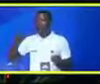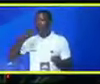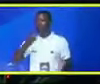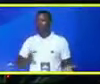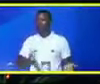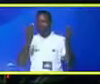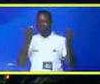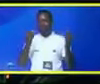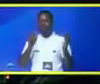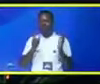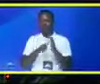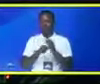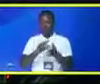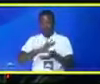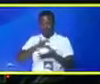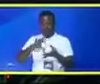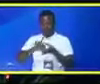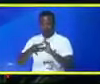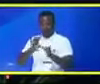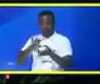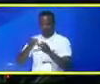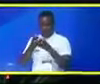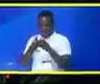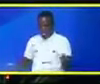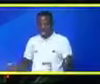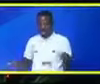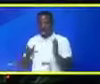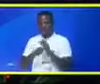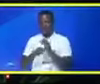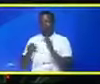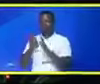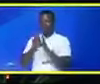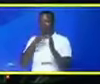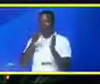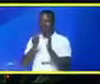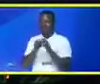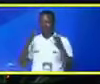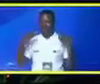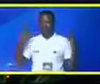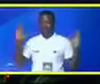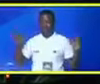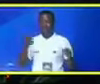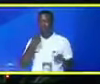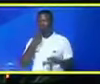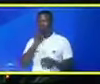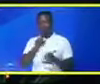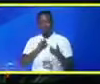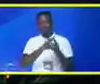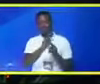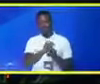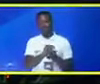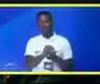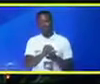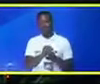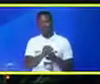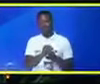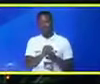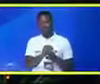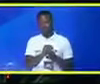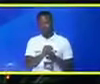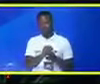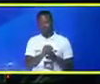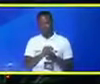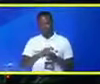quickly. And his chains fell from his hands. Next verse. The Bible says, and the angel said unto him,